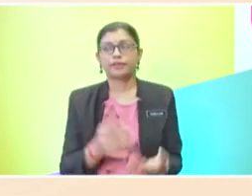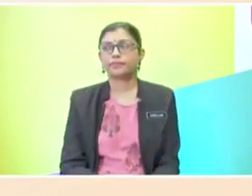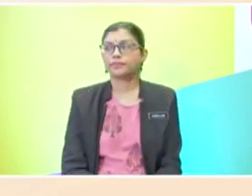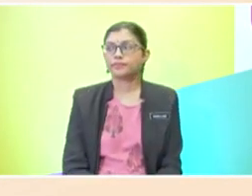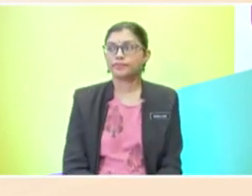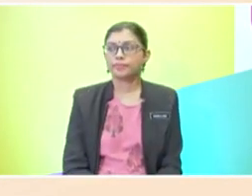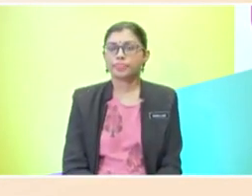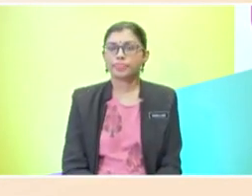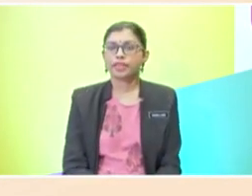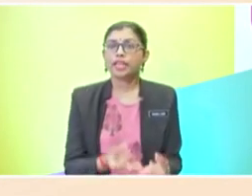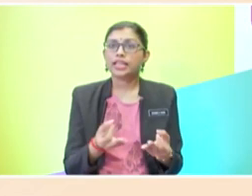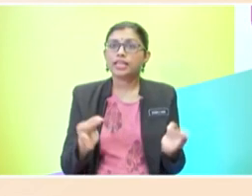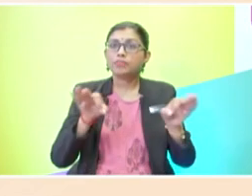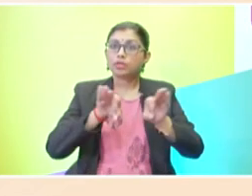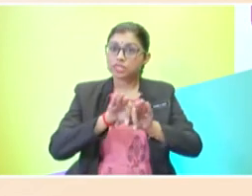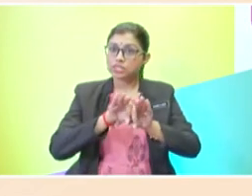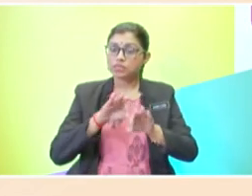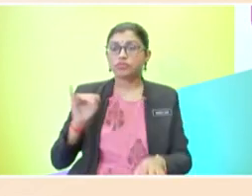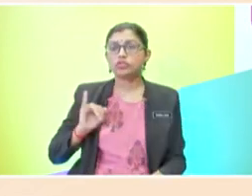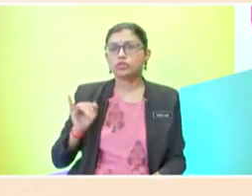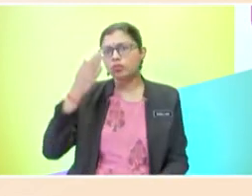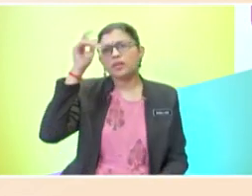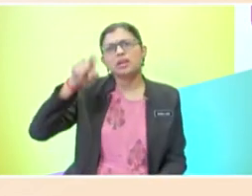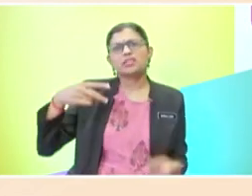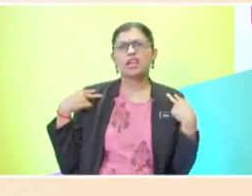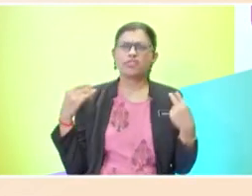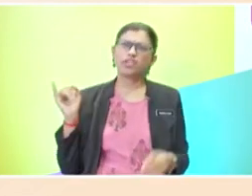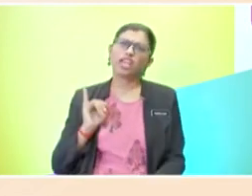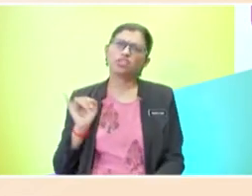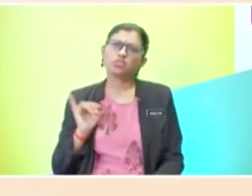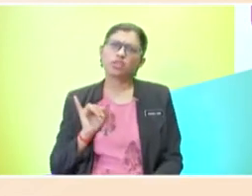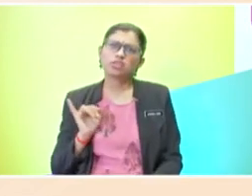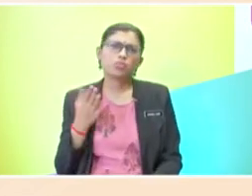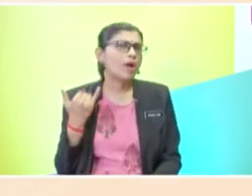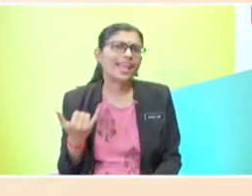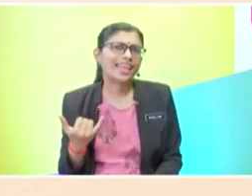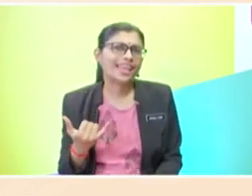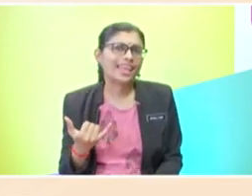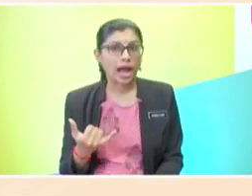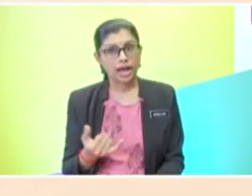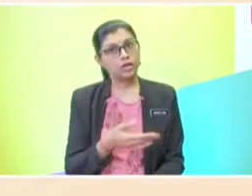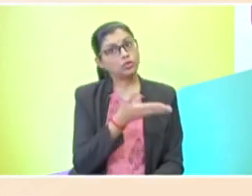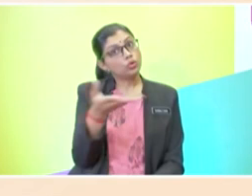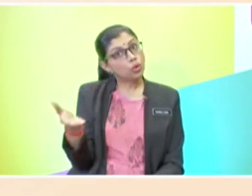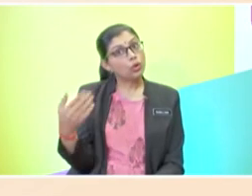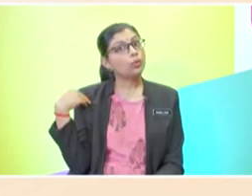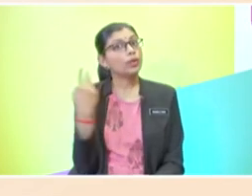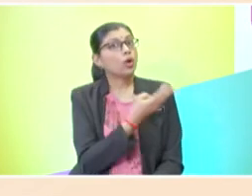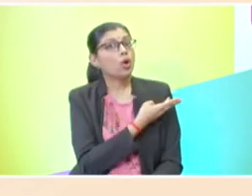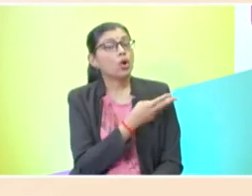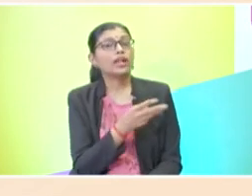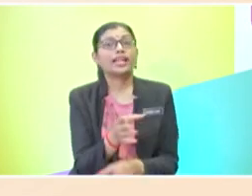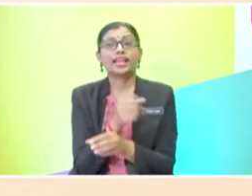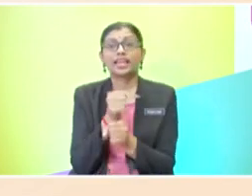So, what is the important of the insurance? I think it's mainly for protection. Yes, okay. To help reduce the